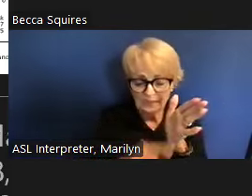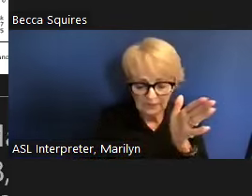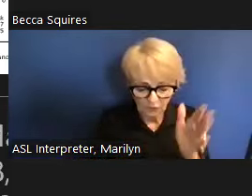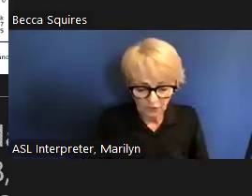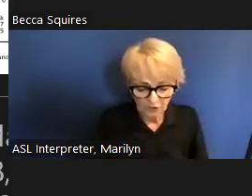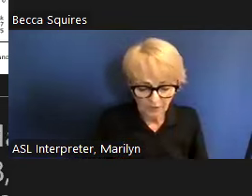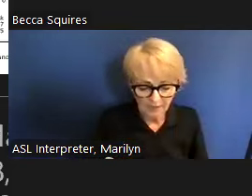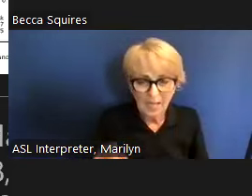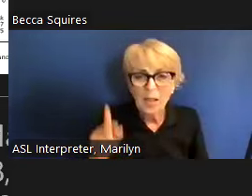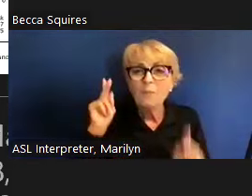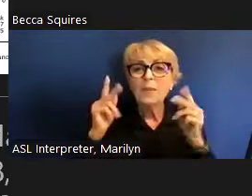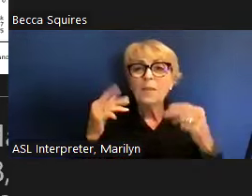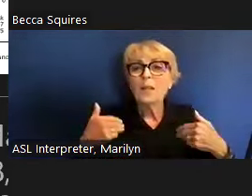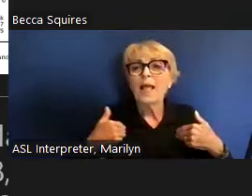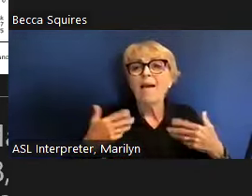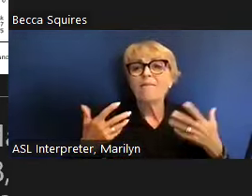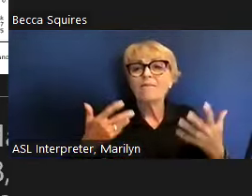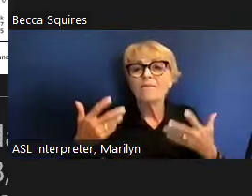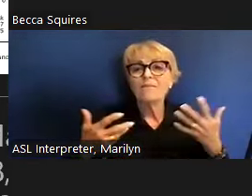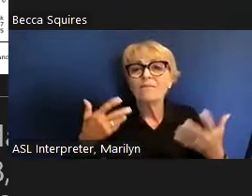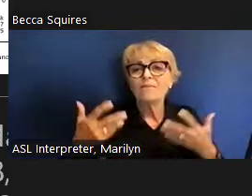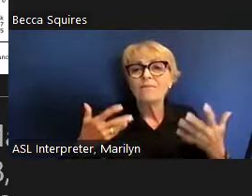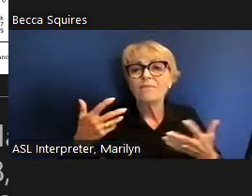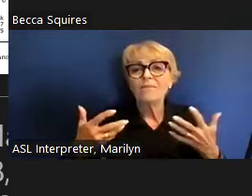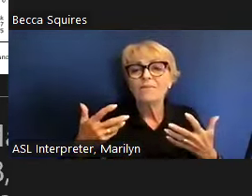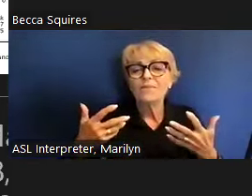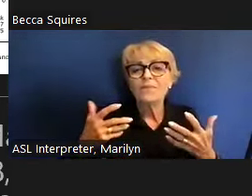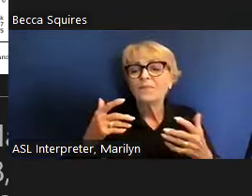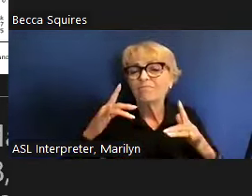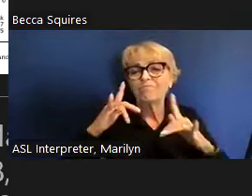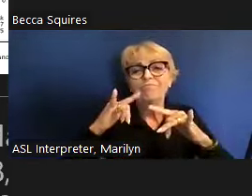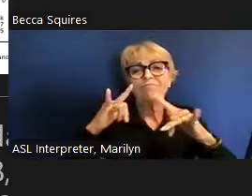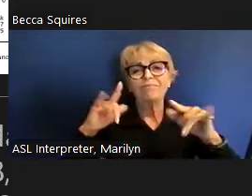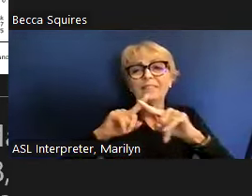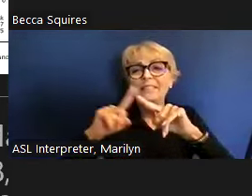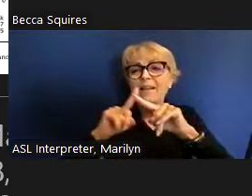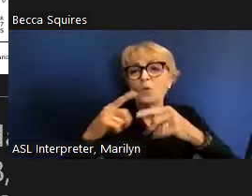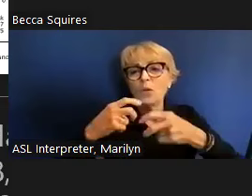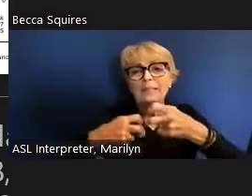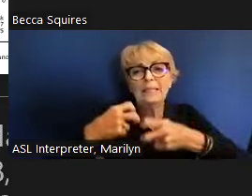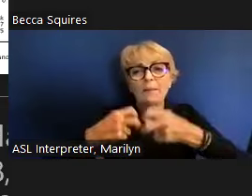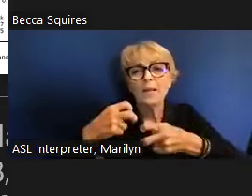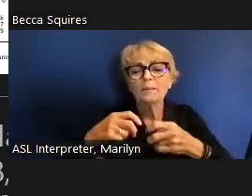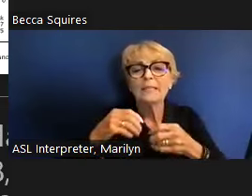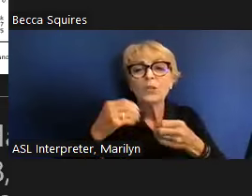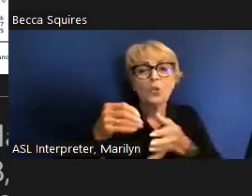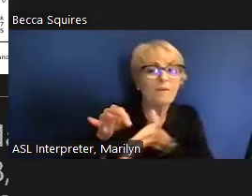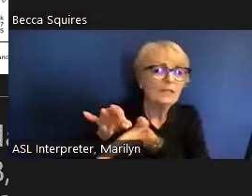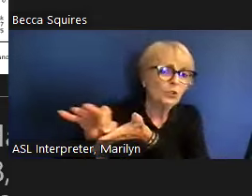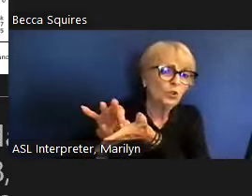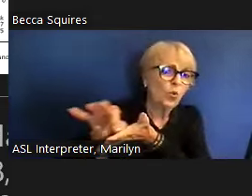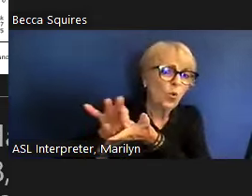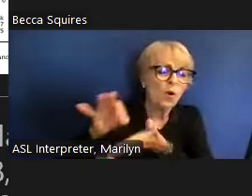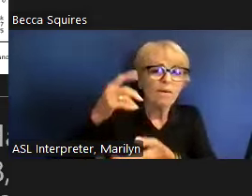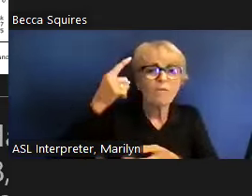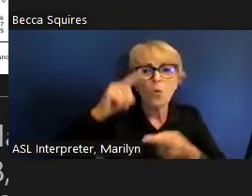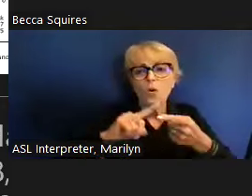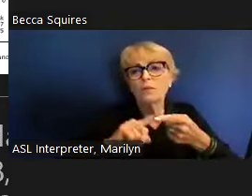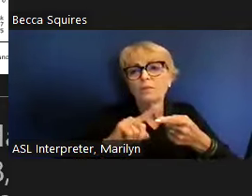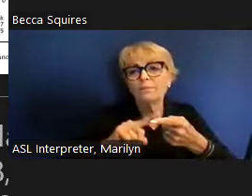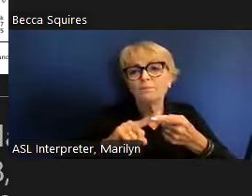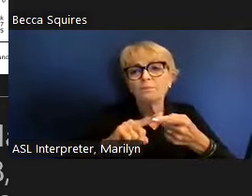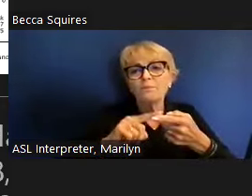having uh, a whole bunch of different symptoms, you give them a score for each